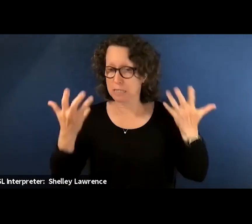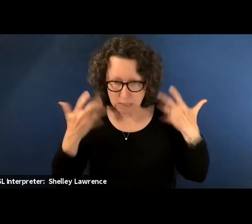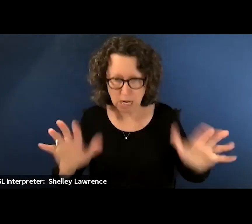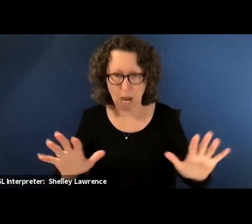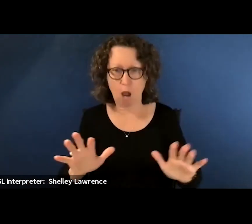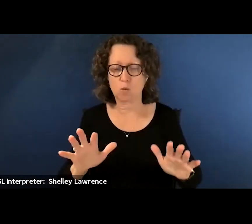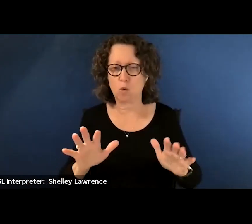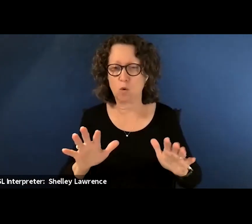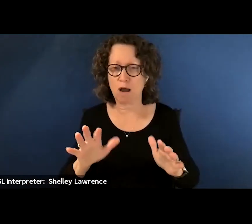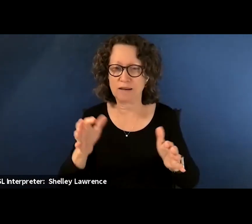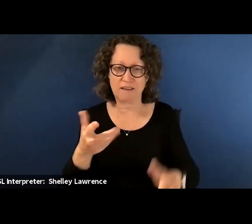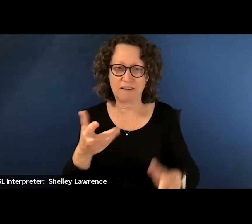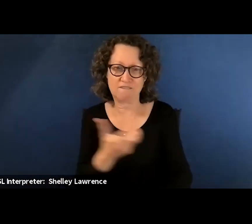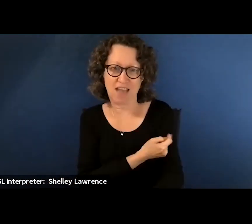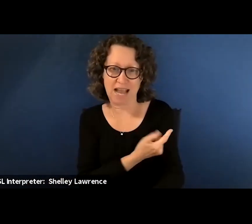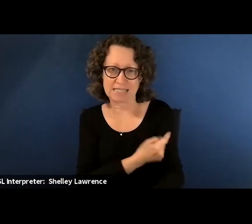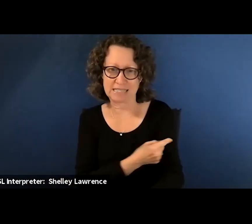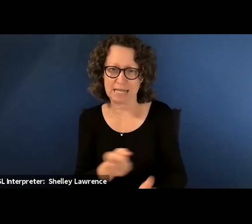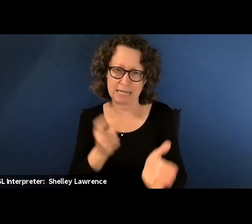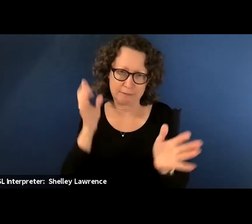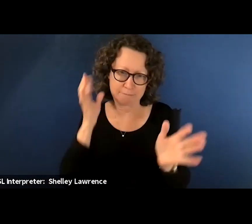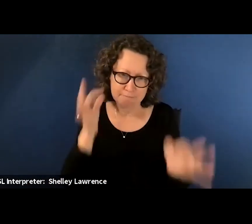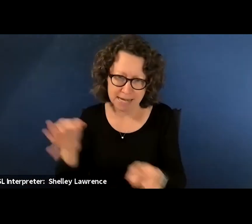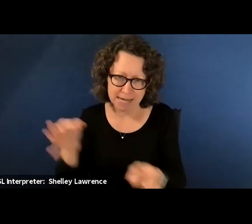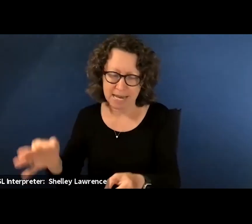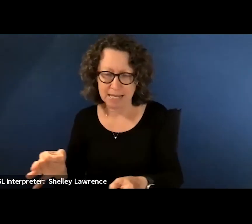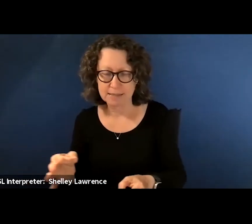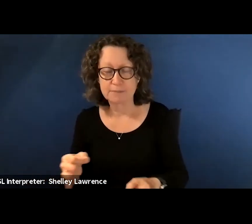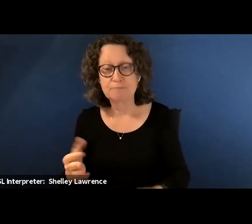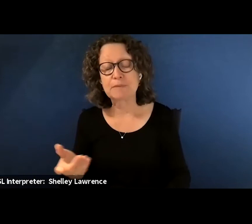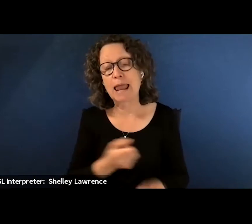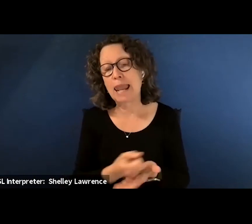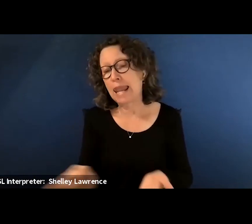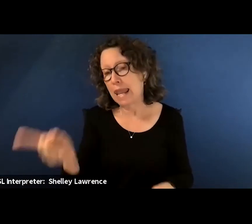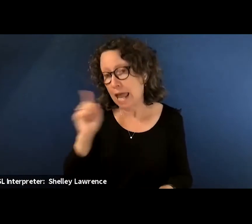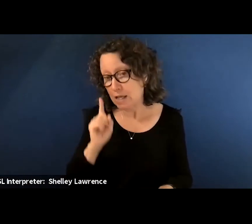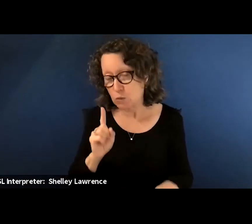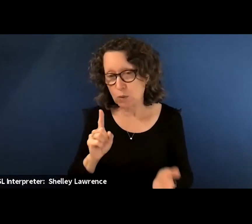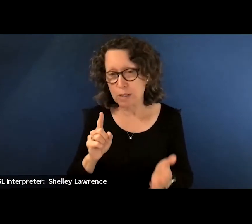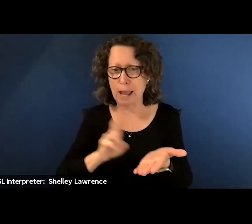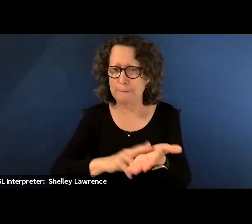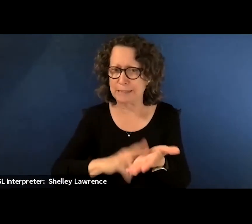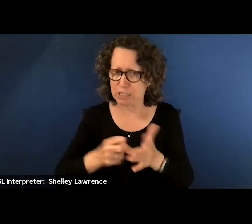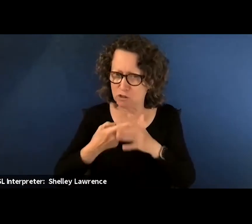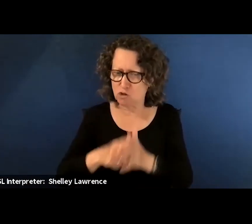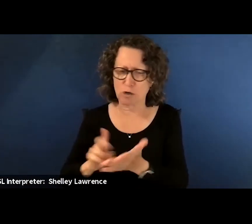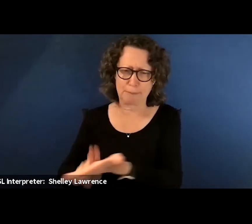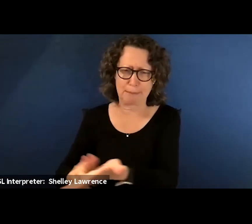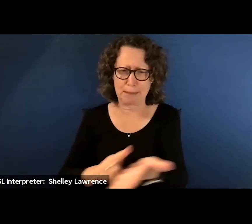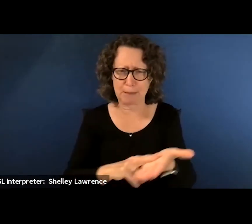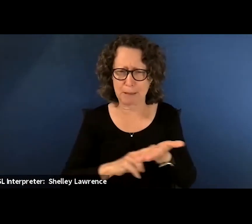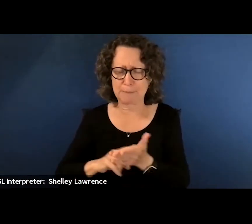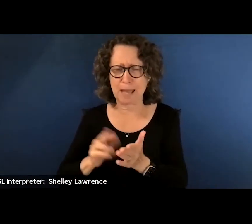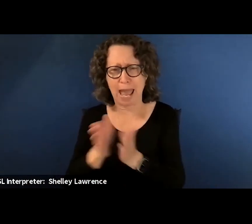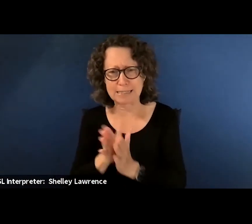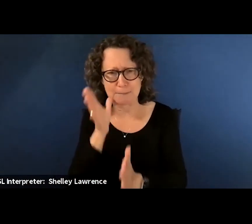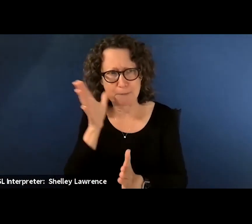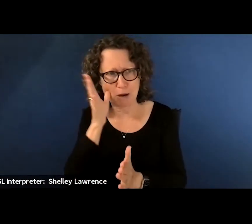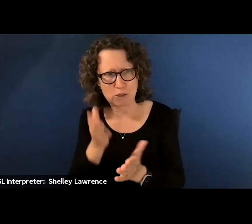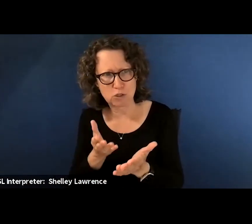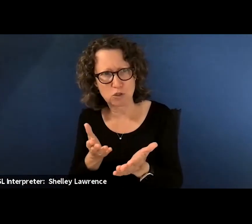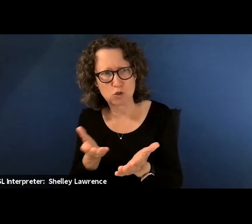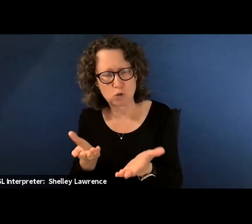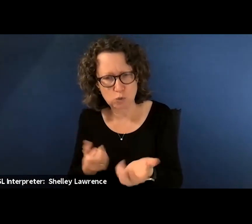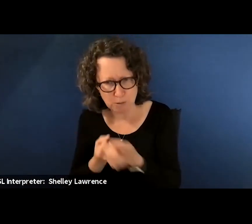vaccine mandates. Here is an indication of it. Last week, a petition started circulating asking parents to support a vaccine